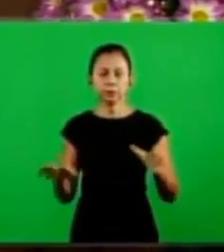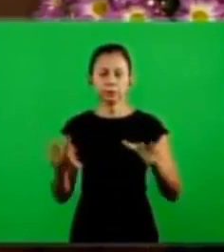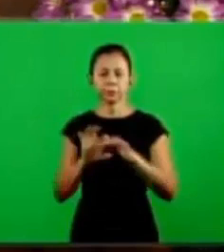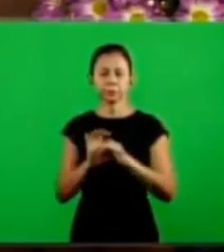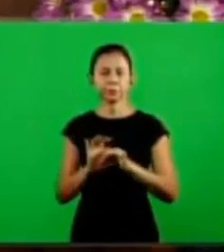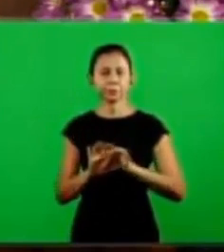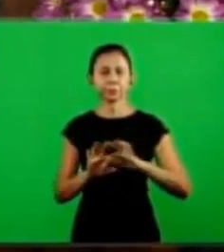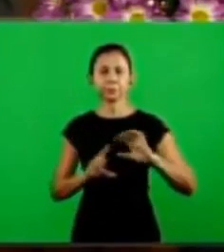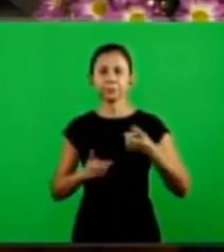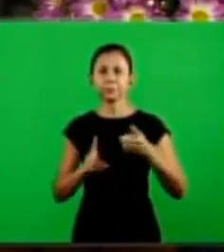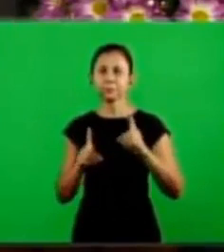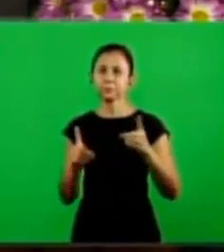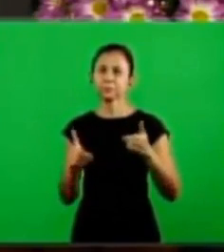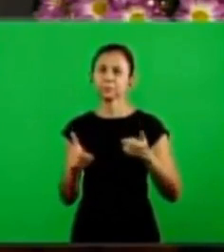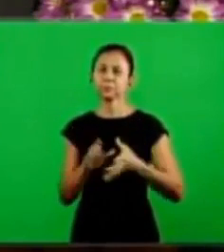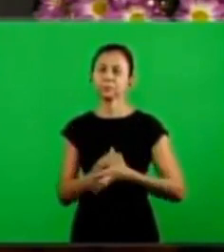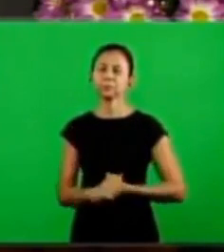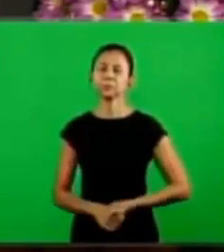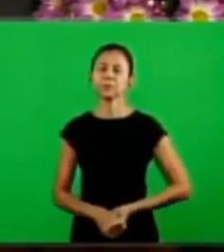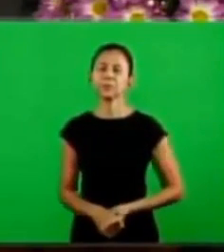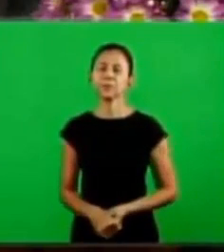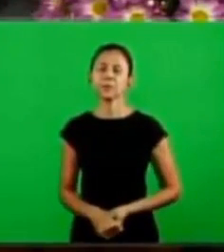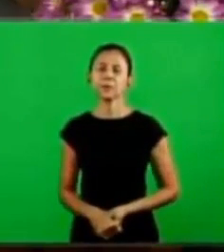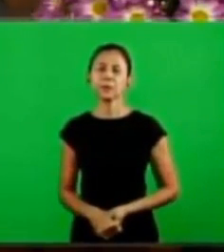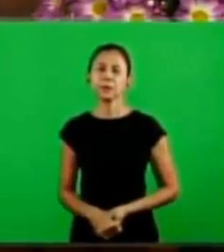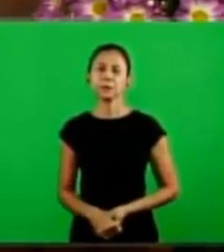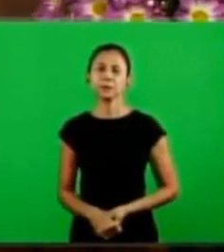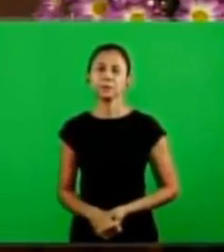This is the breath of Jesus upon his disciples.